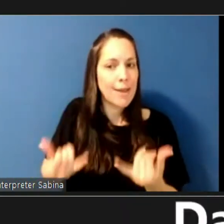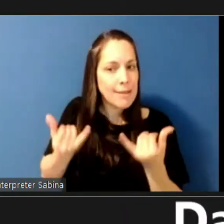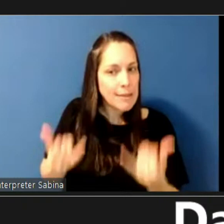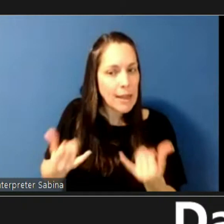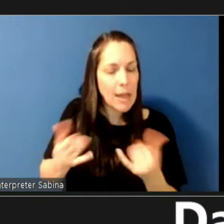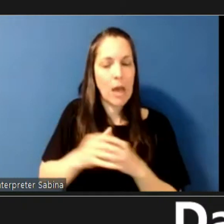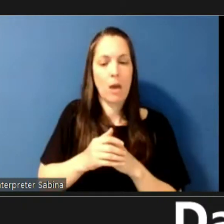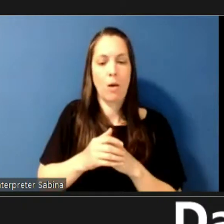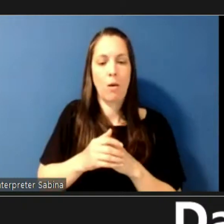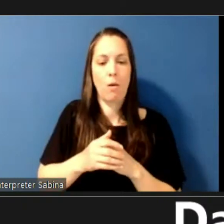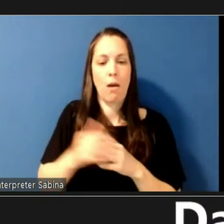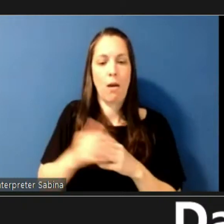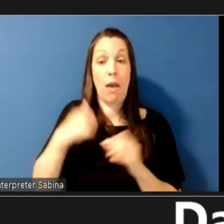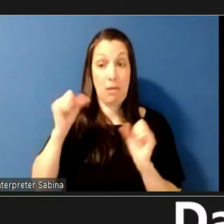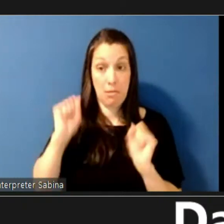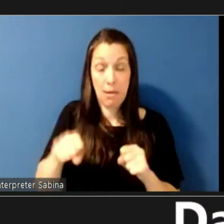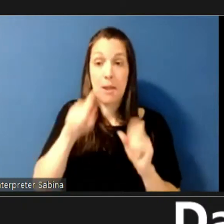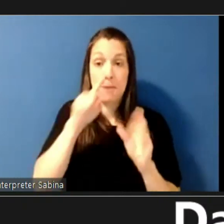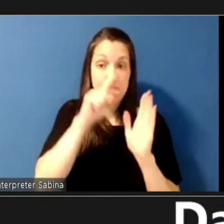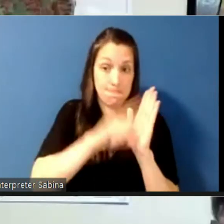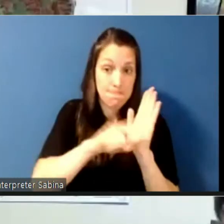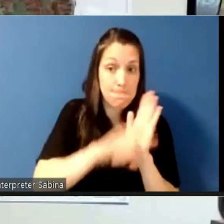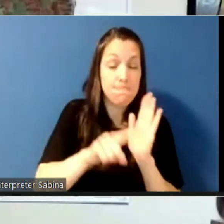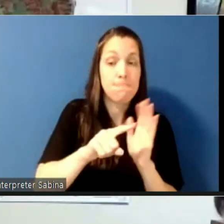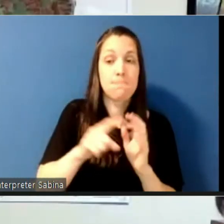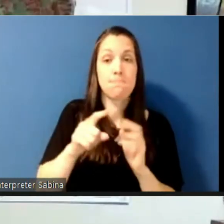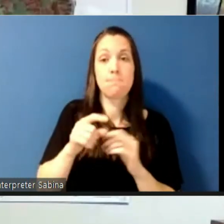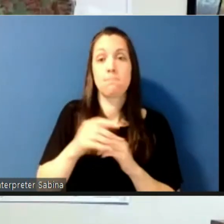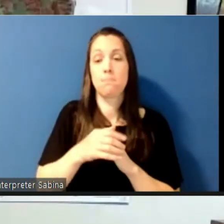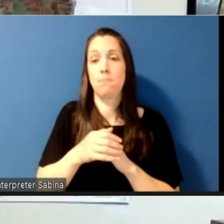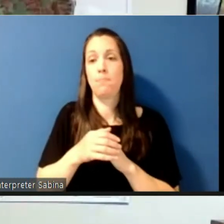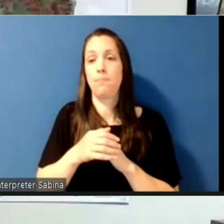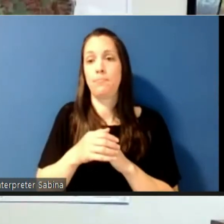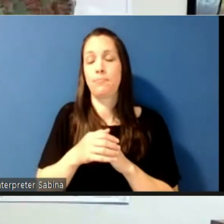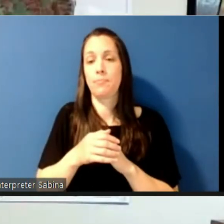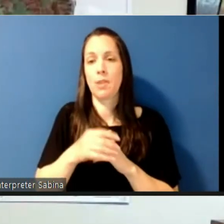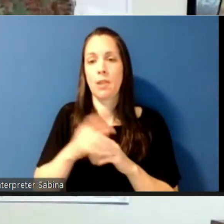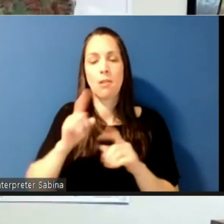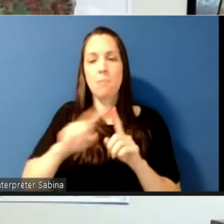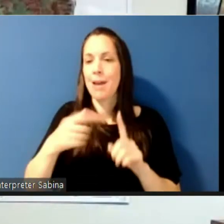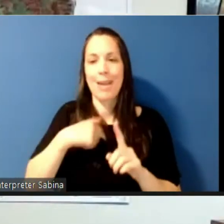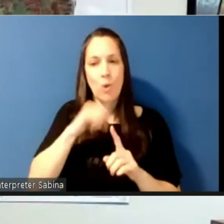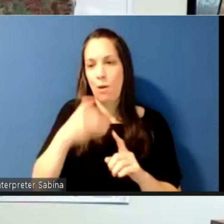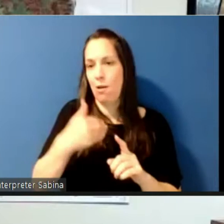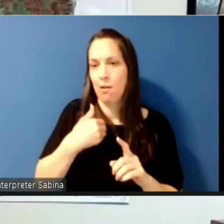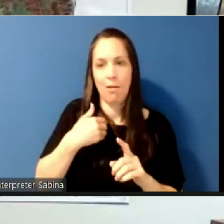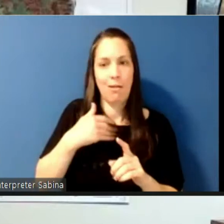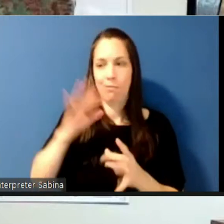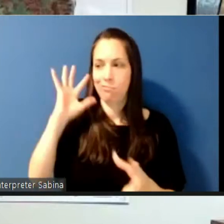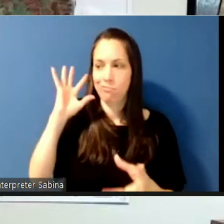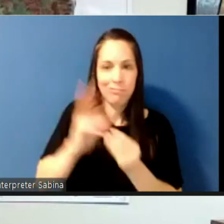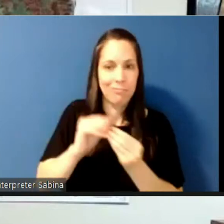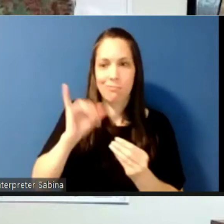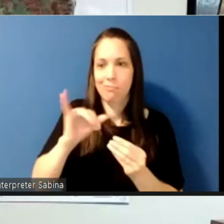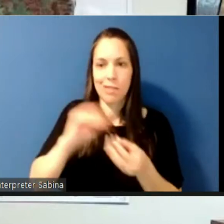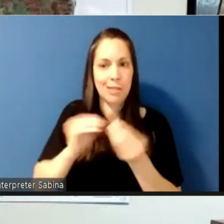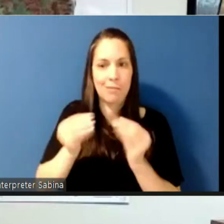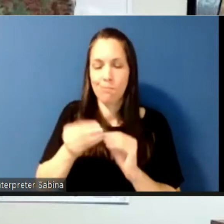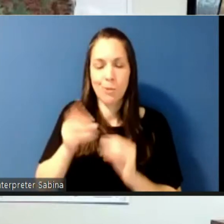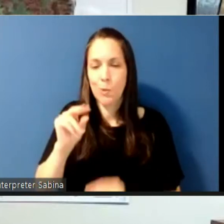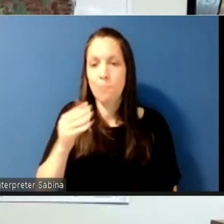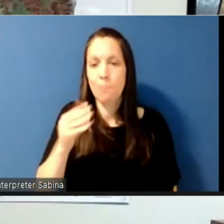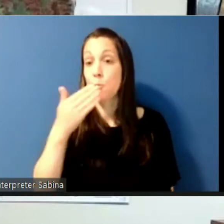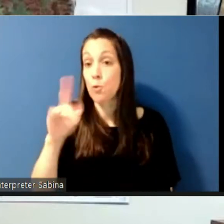I can work on that some if you'll send that in, but I don't have all the data, and that's a good question.